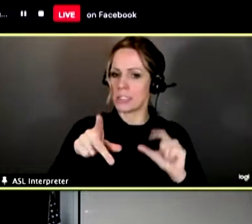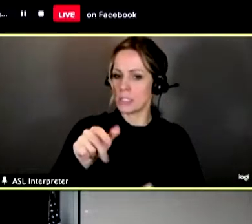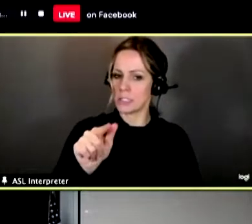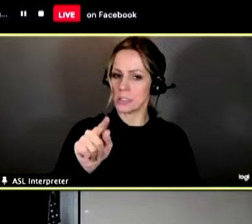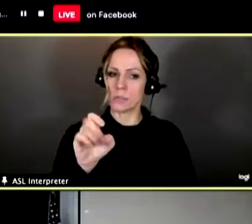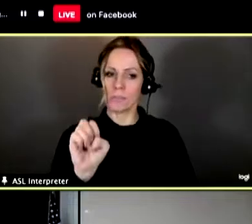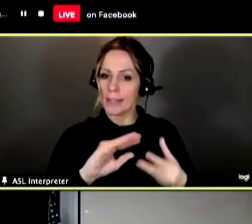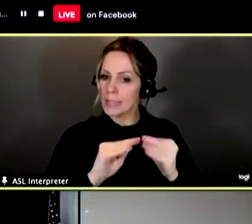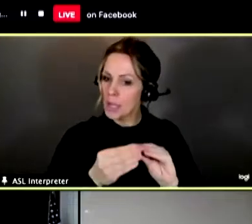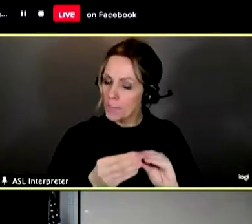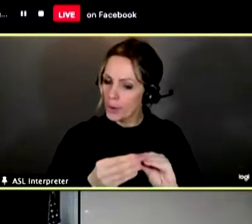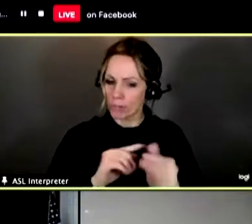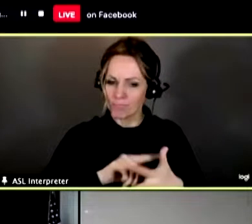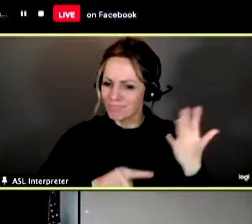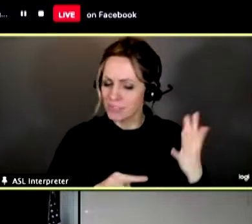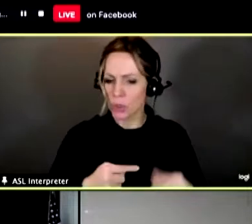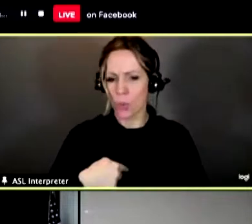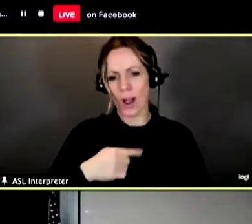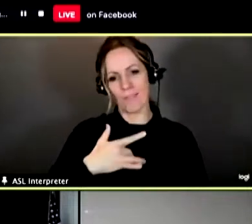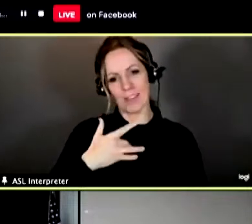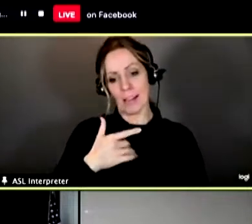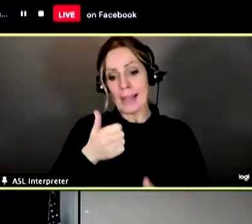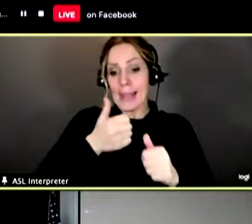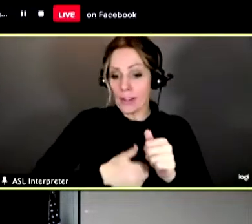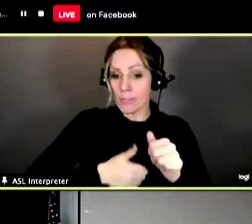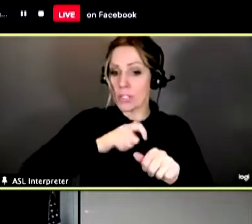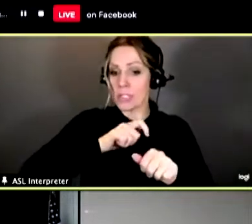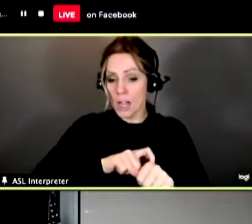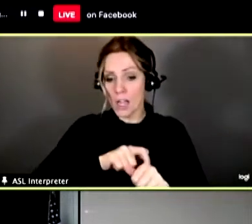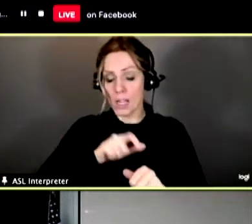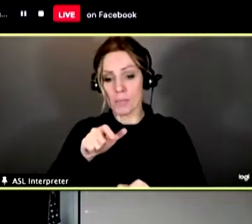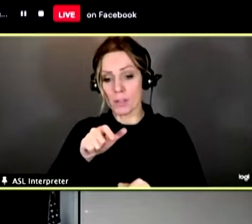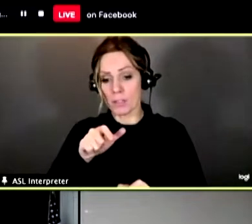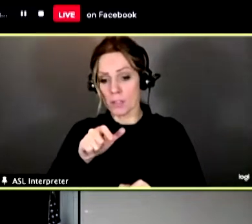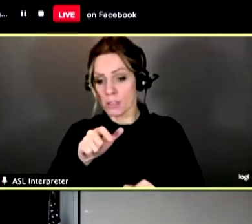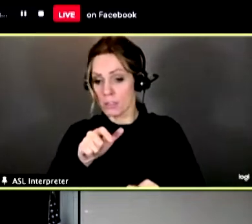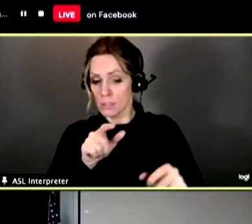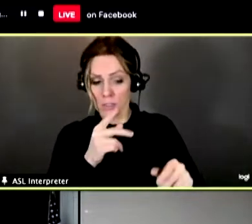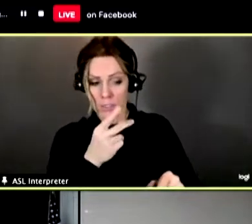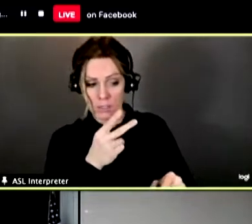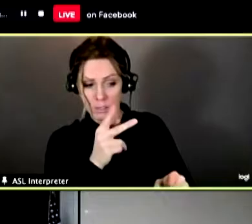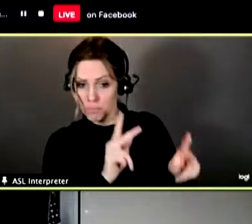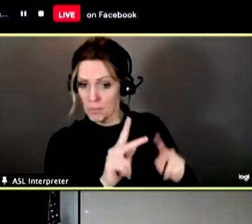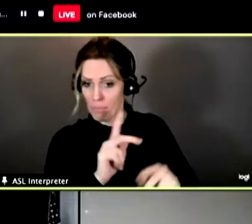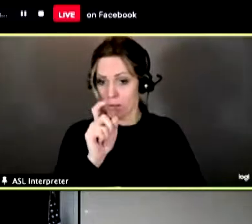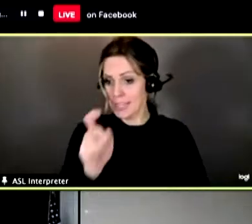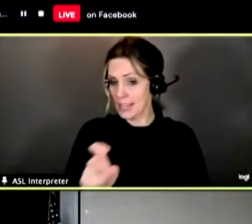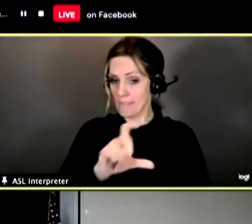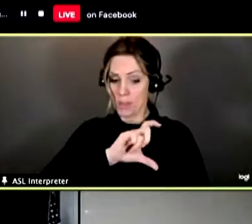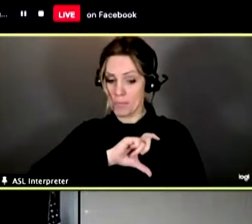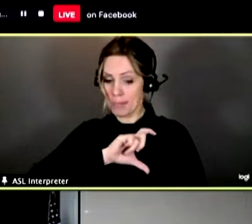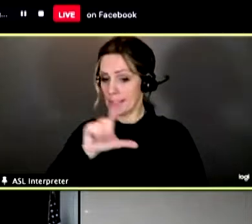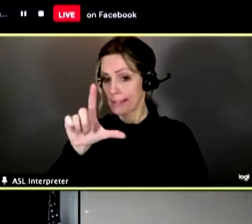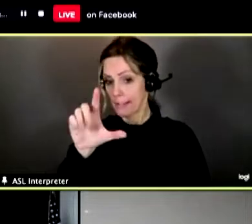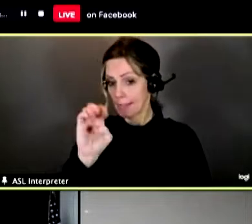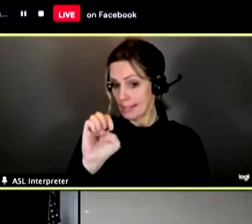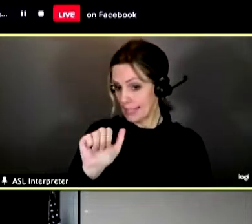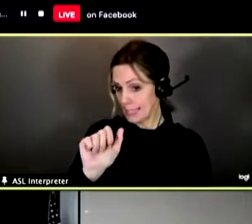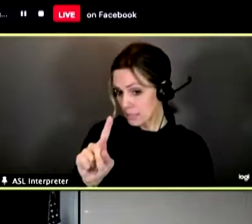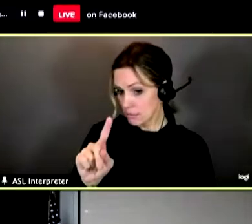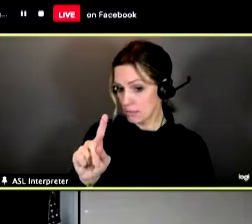that each lead that's given for anyone helping, people should take it seriously. Sure.